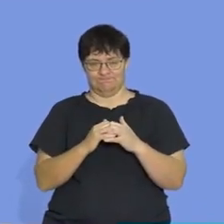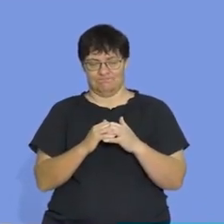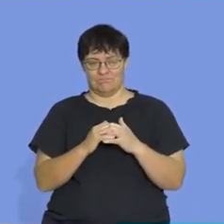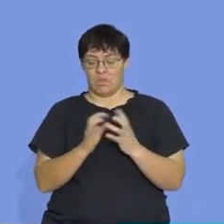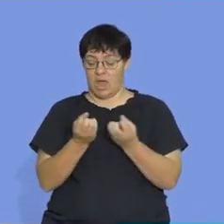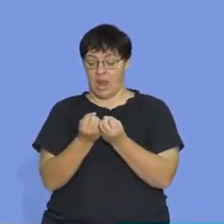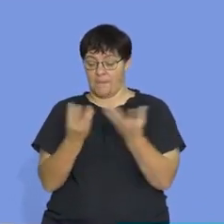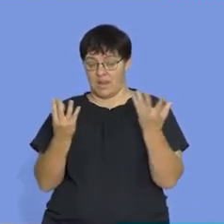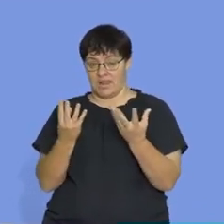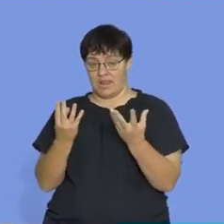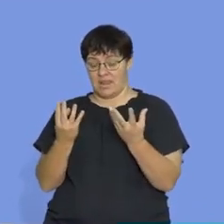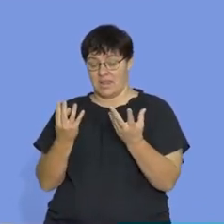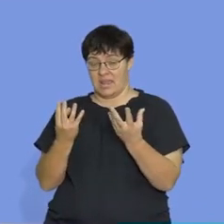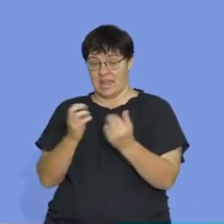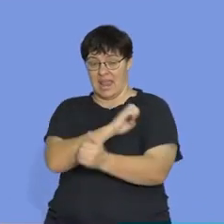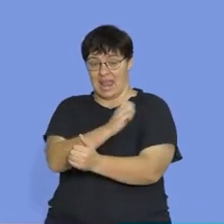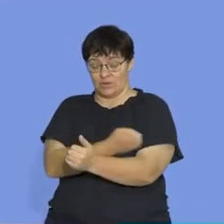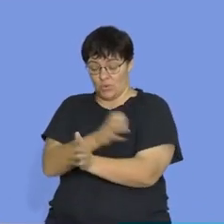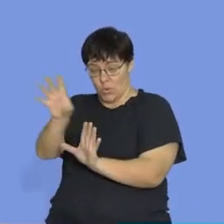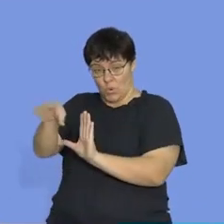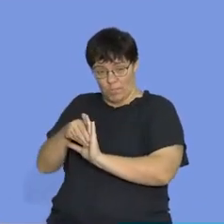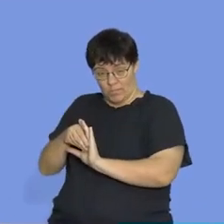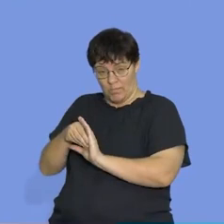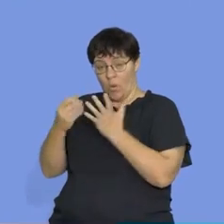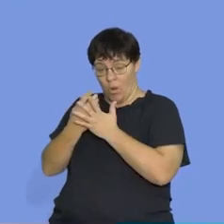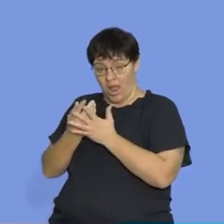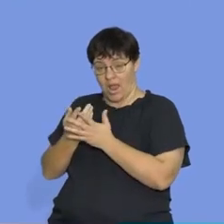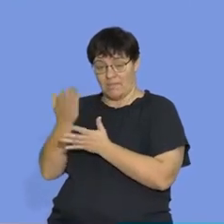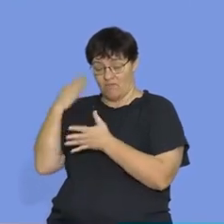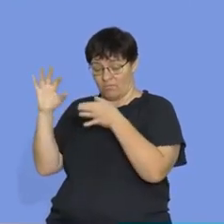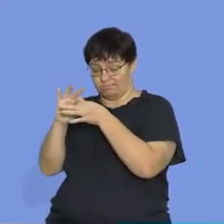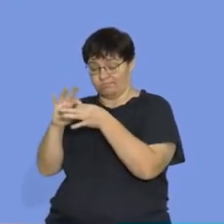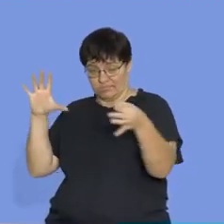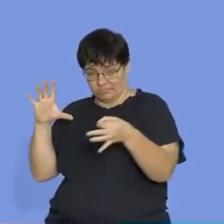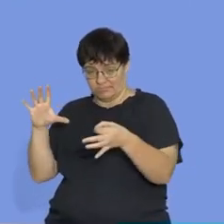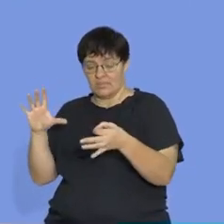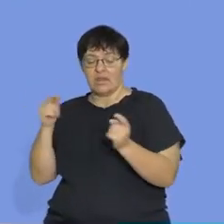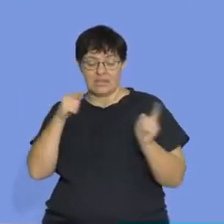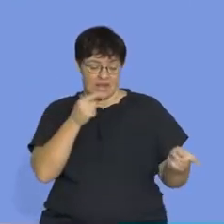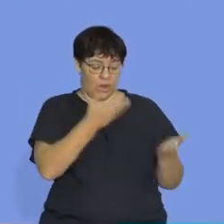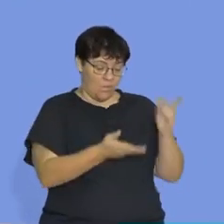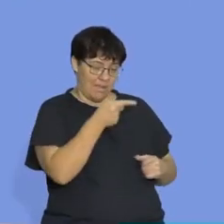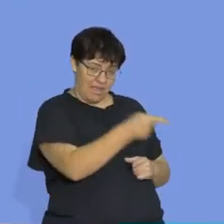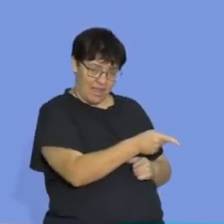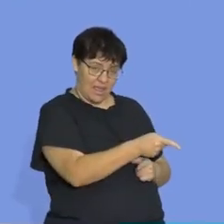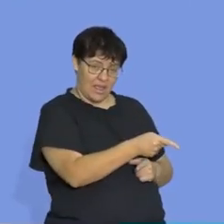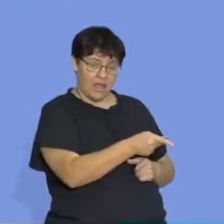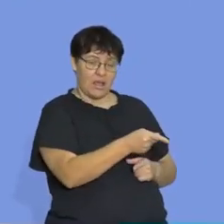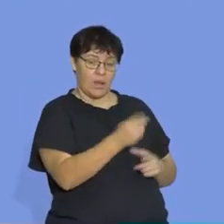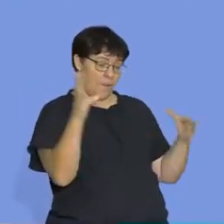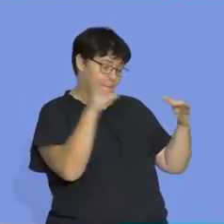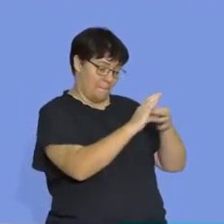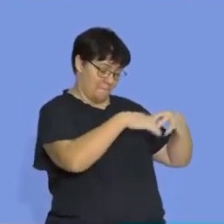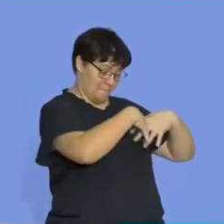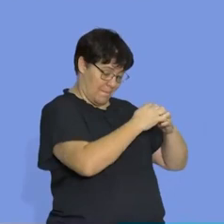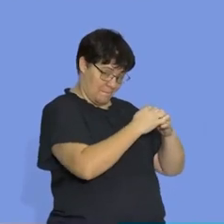of energy absorbed when existing bonds were broken versus the amount of energy that was released when new bonds